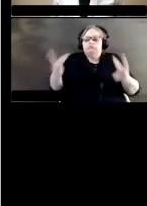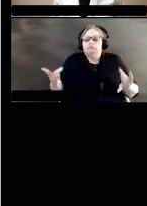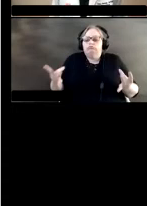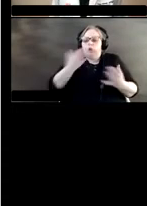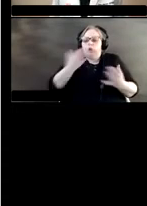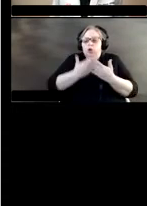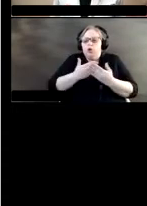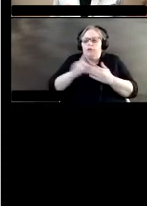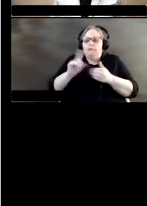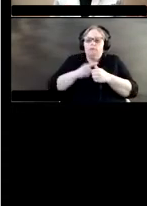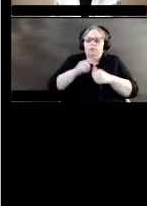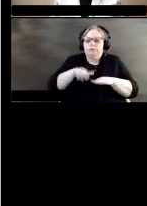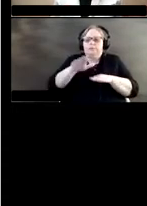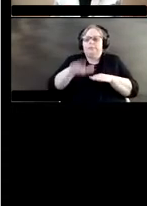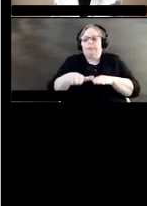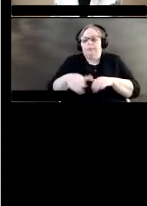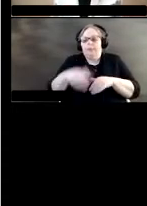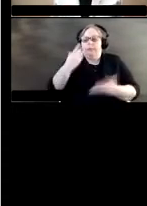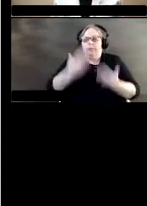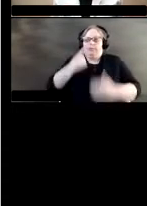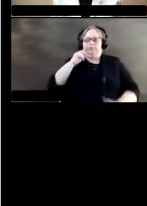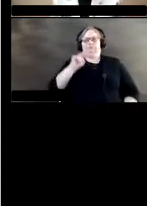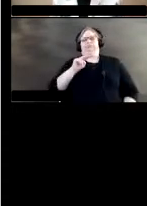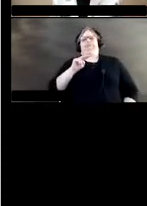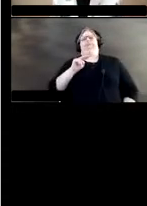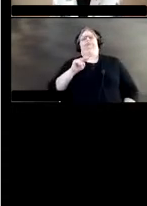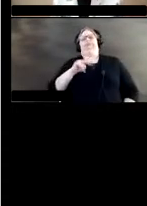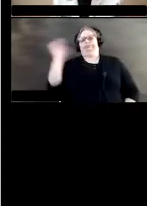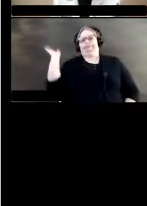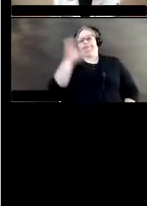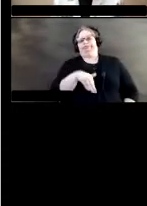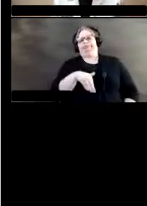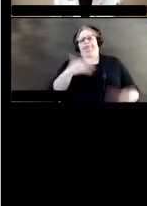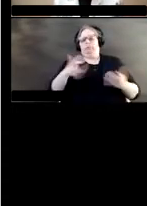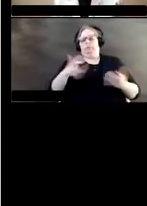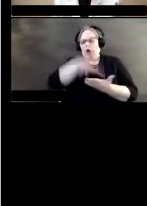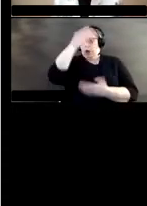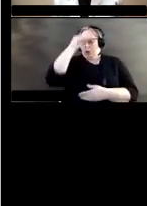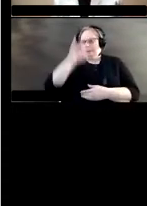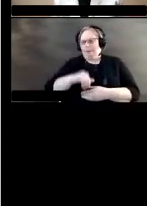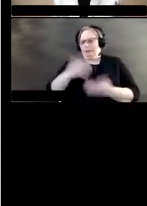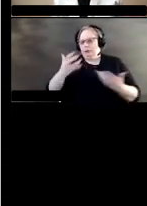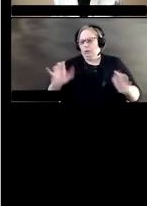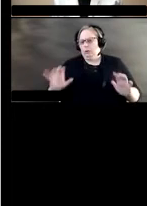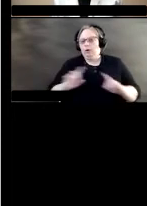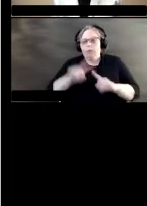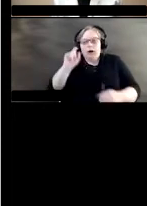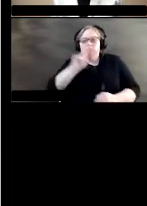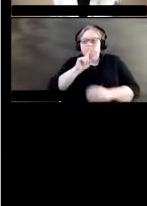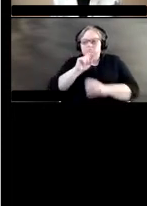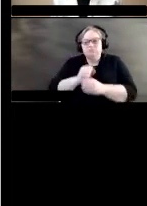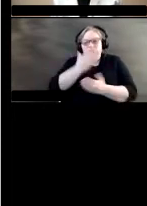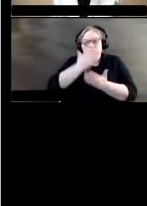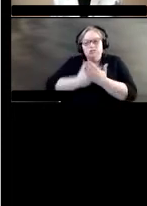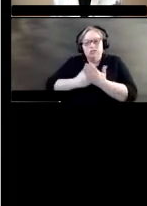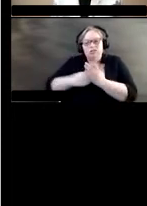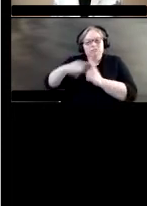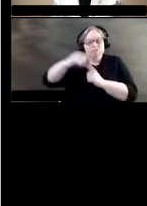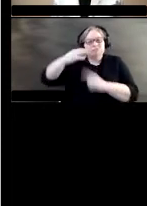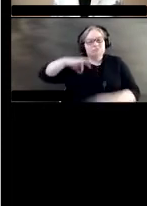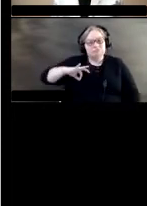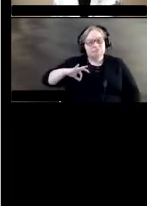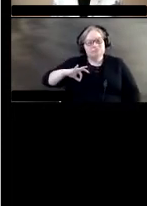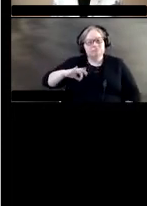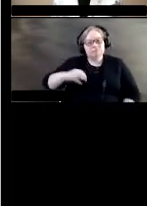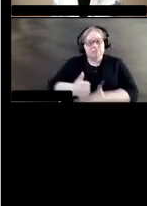you might think, that's goofy. I don't really want to learn meditation, but it's actually quite useful and empowering.